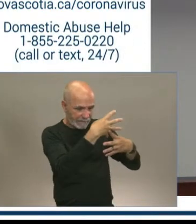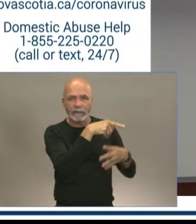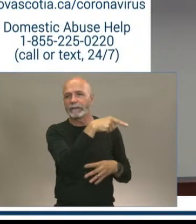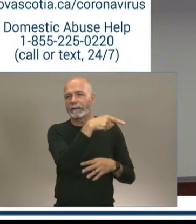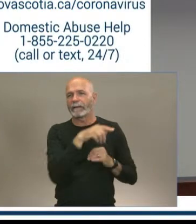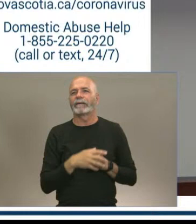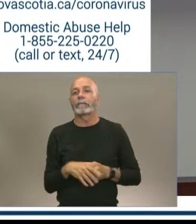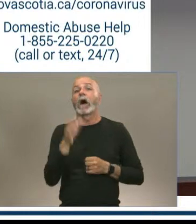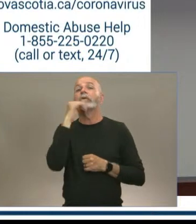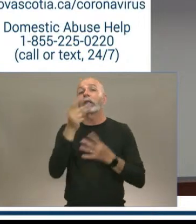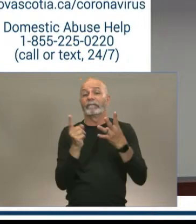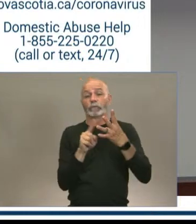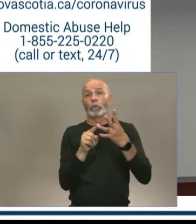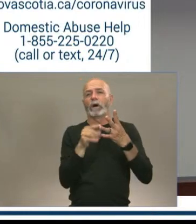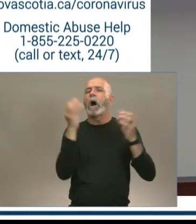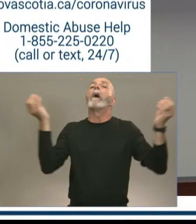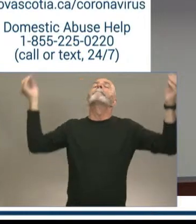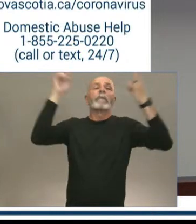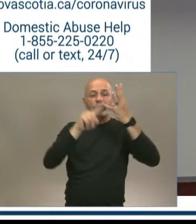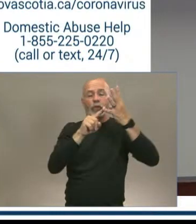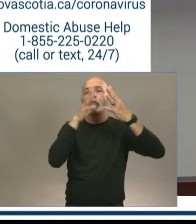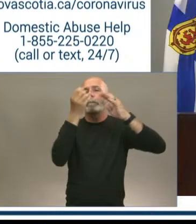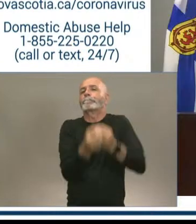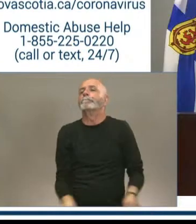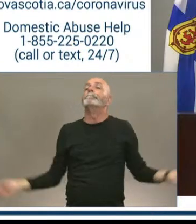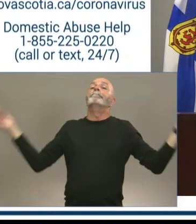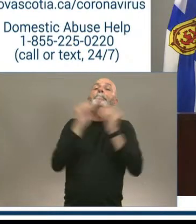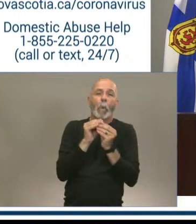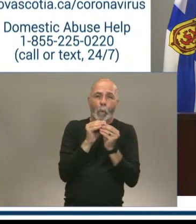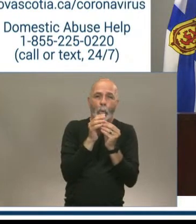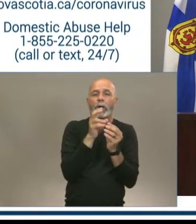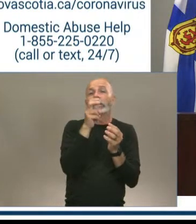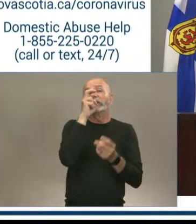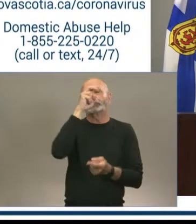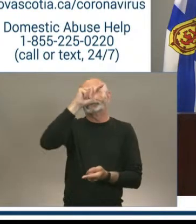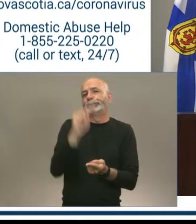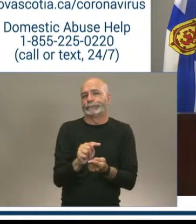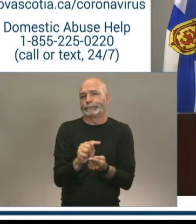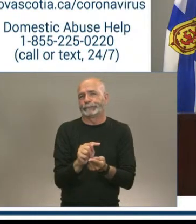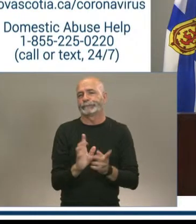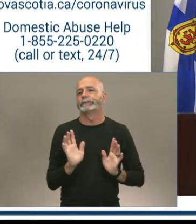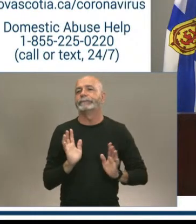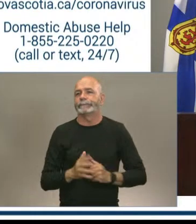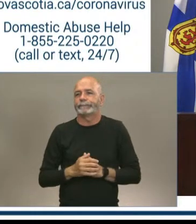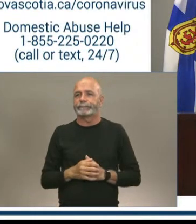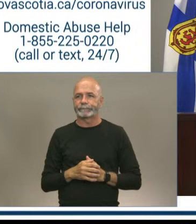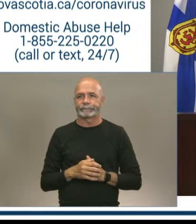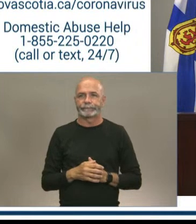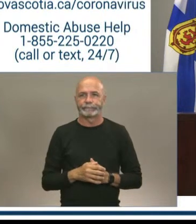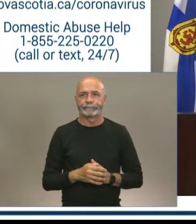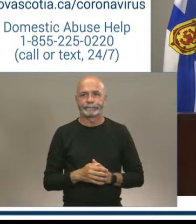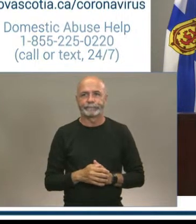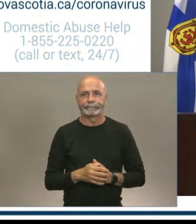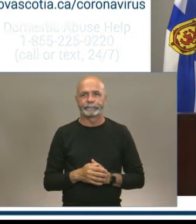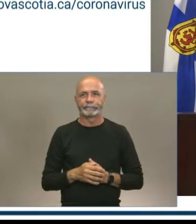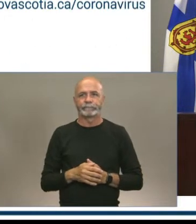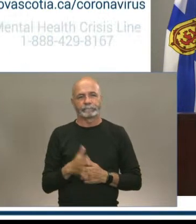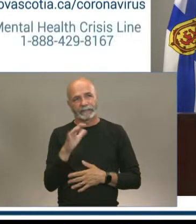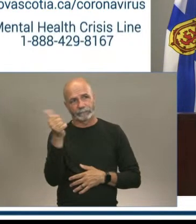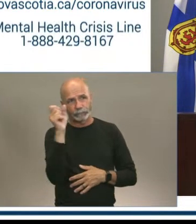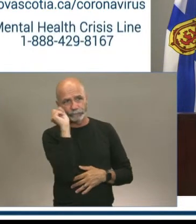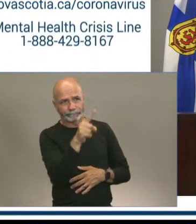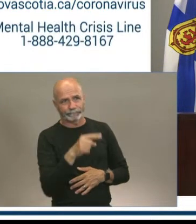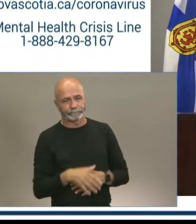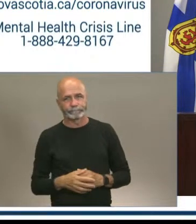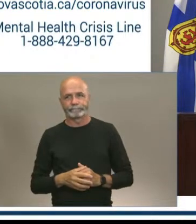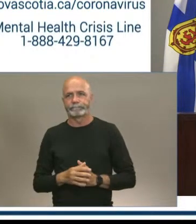in the continuing care sector. Natasha, do you have a follow-up question? Yes, I do. Can you explain, in the